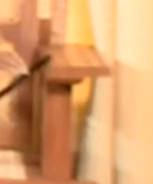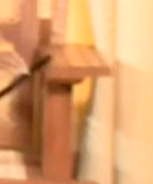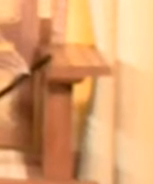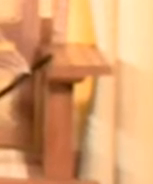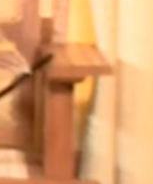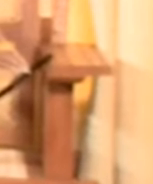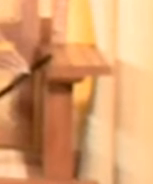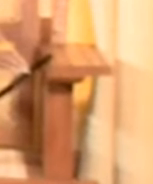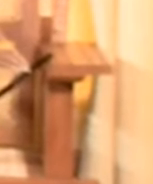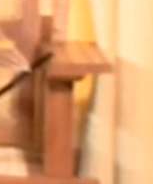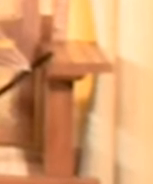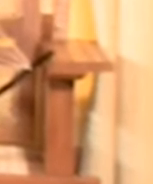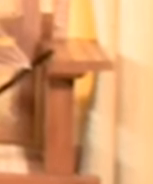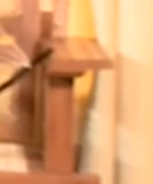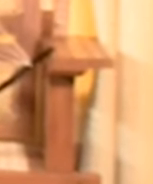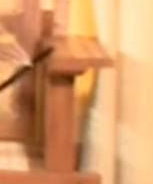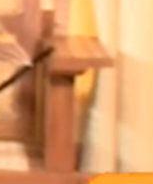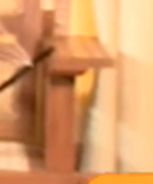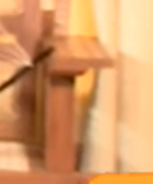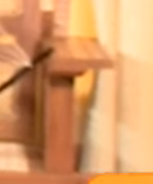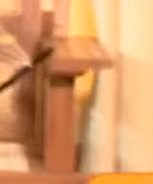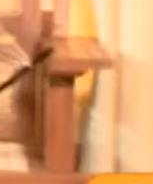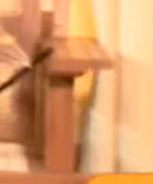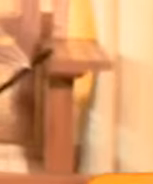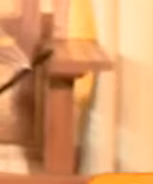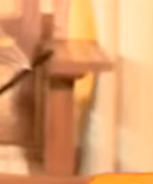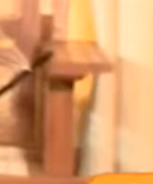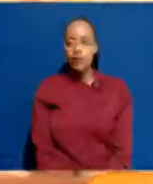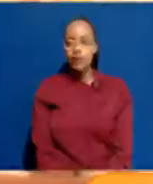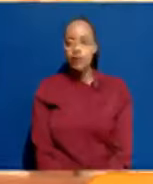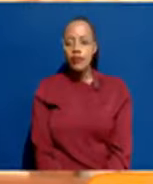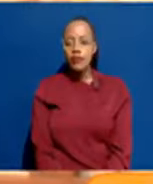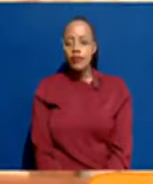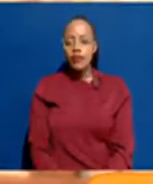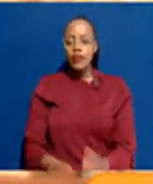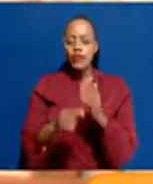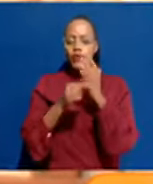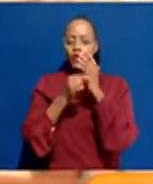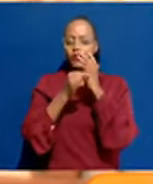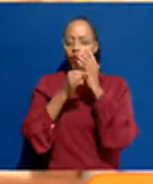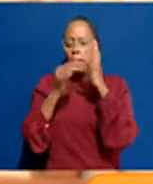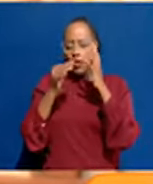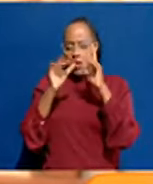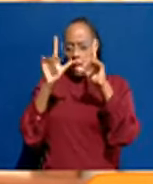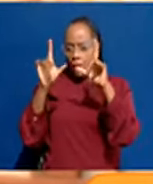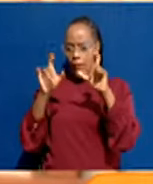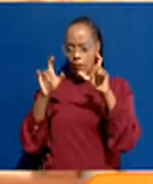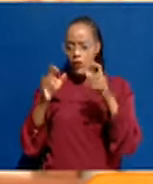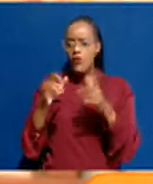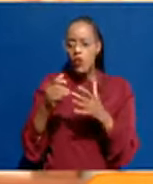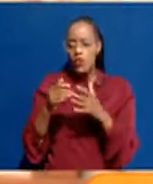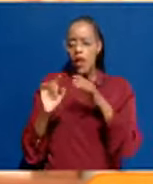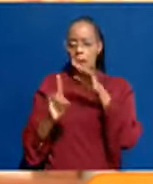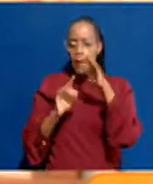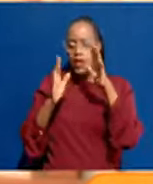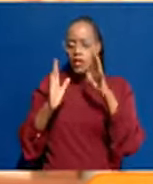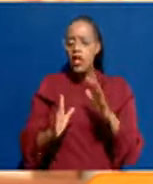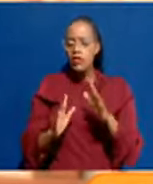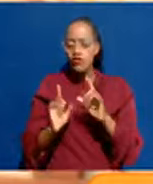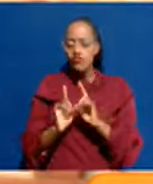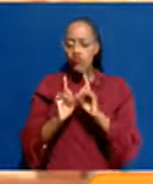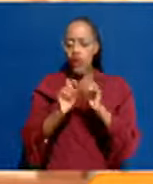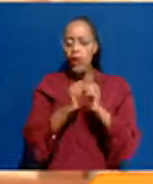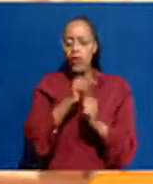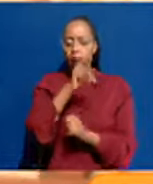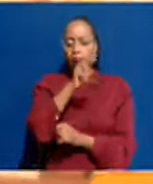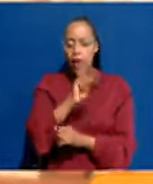I remember this big press conference at the State House, famous picture of cabinet ministers walking out with the president and prime